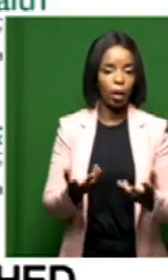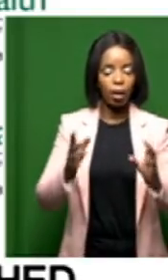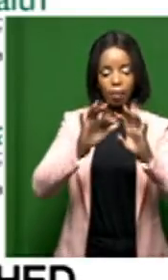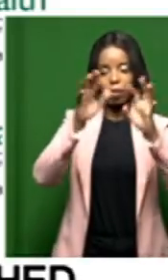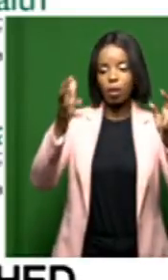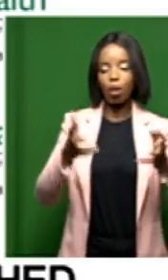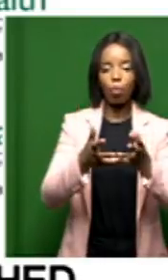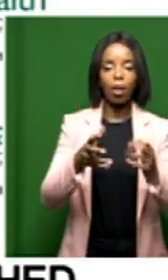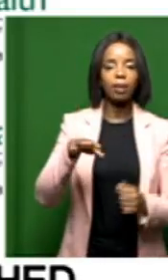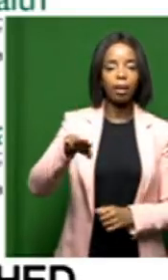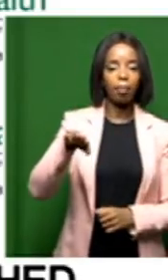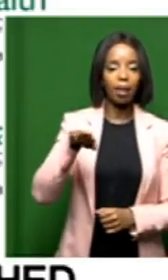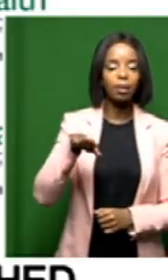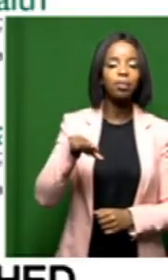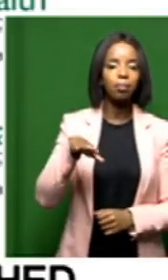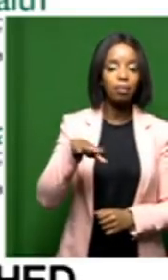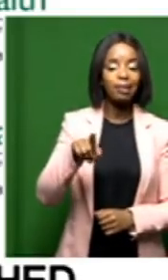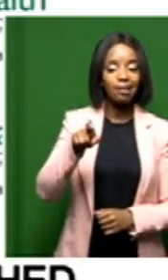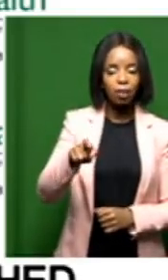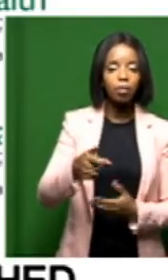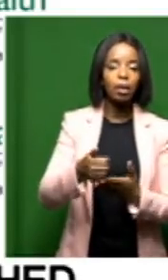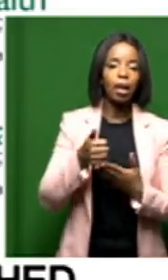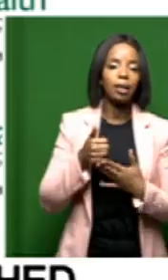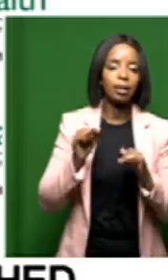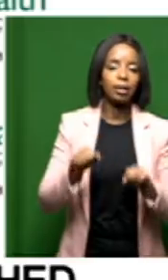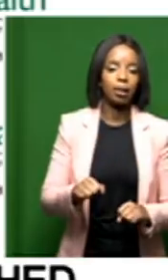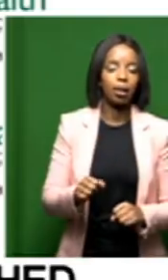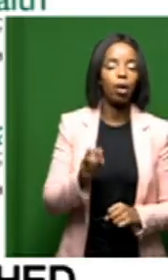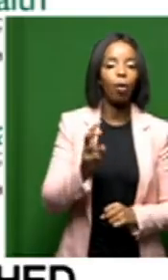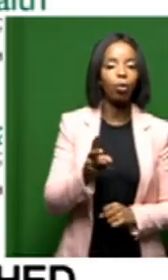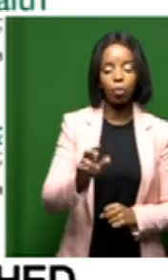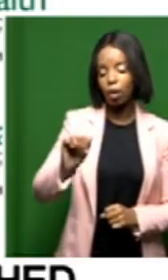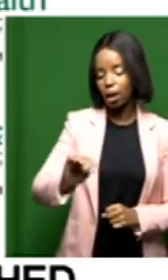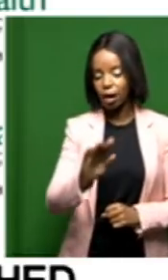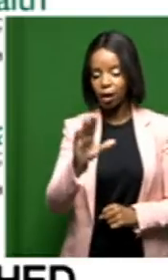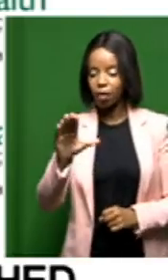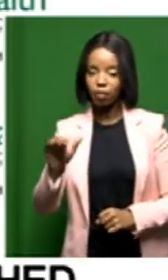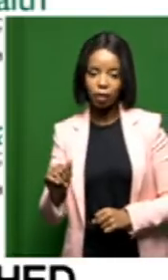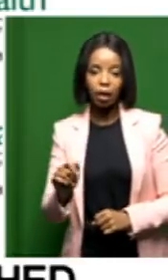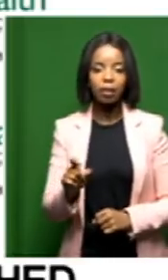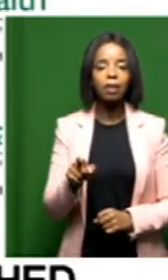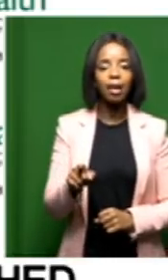also assisting in that, and also African Merchant Bank. So